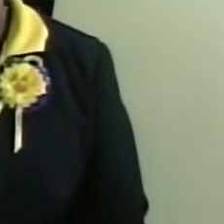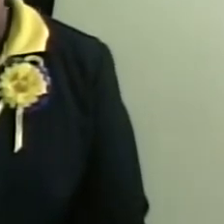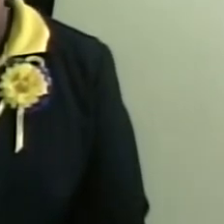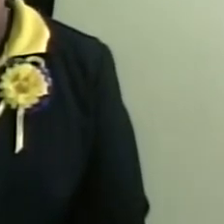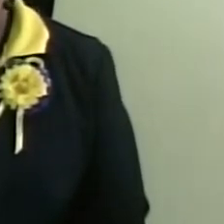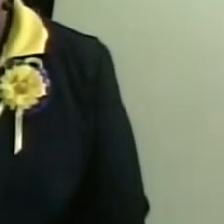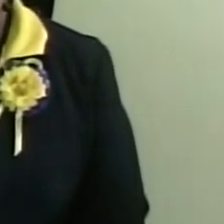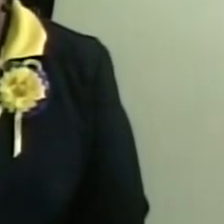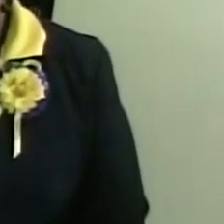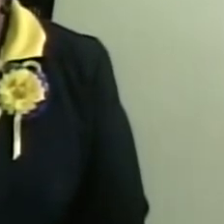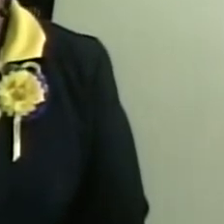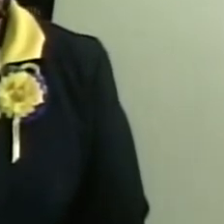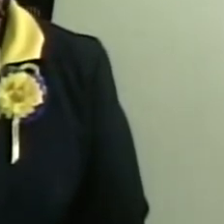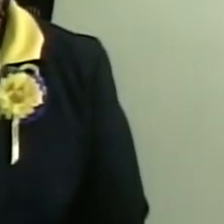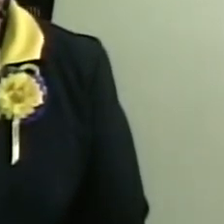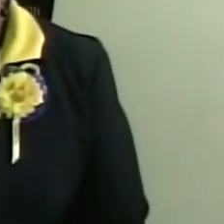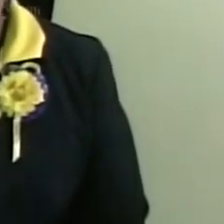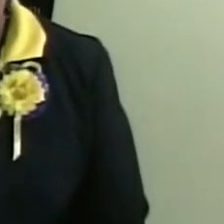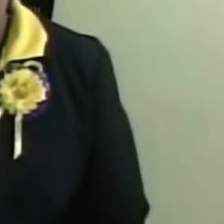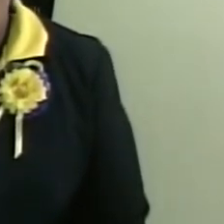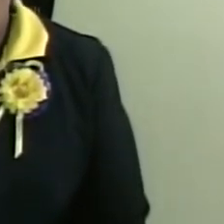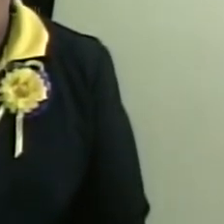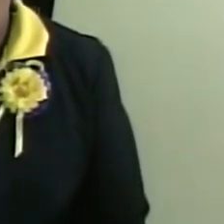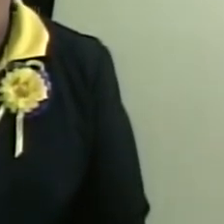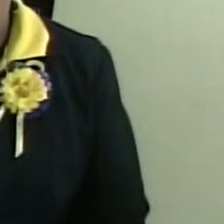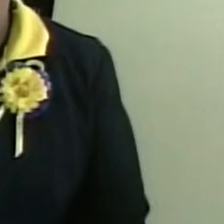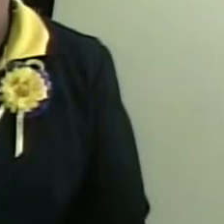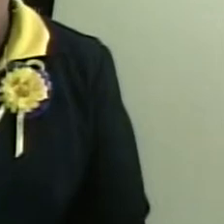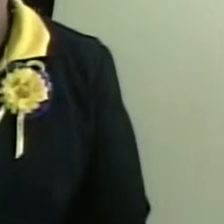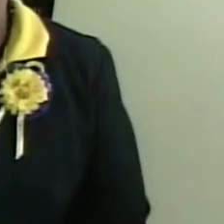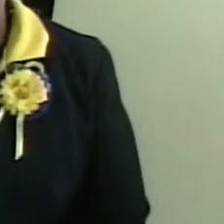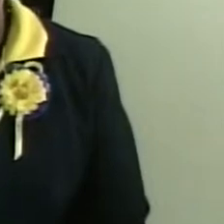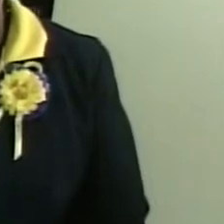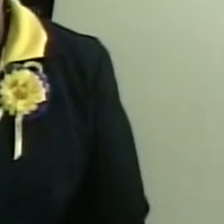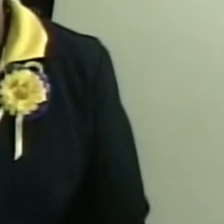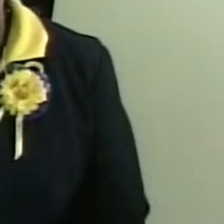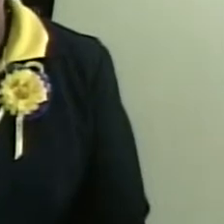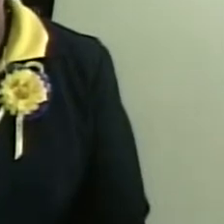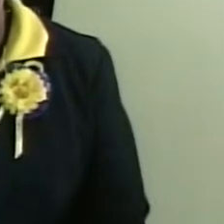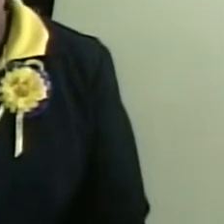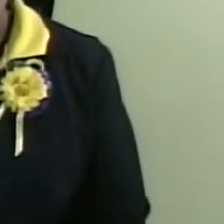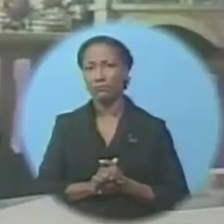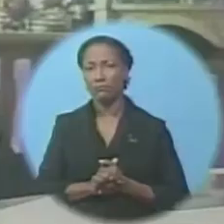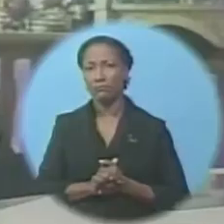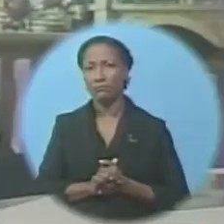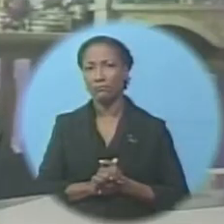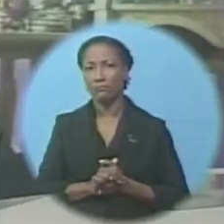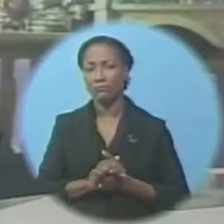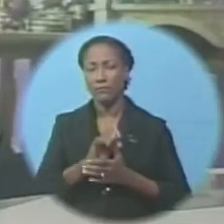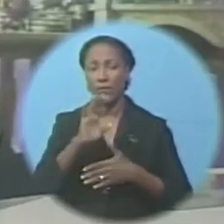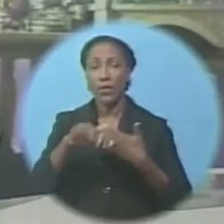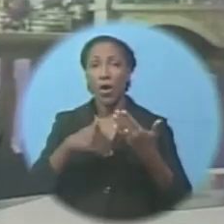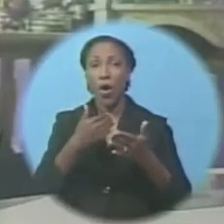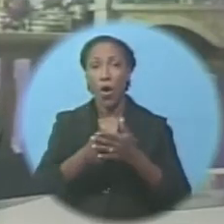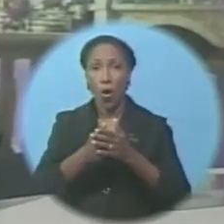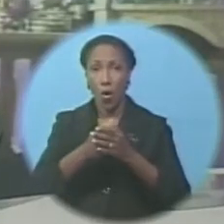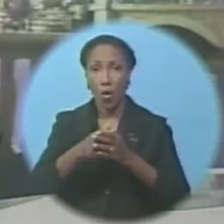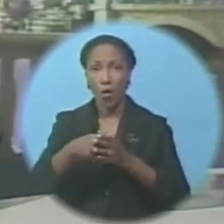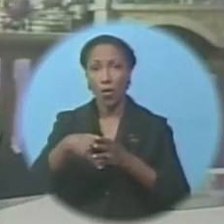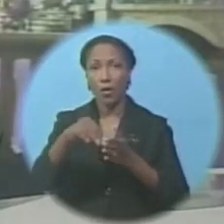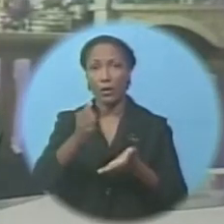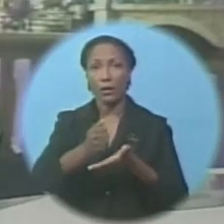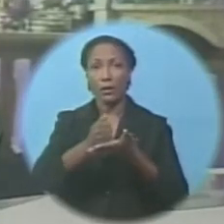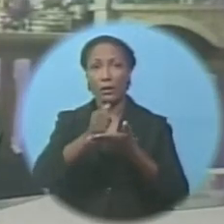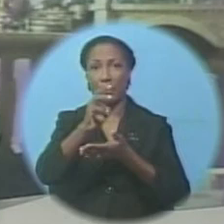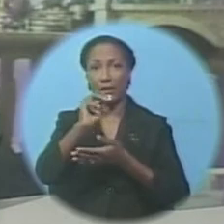and we also have the Barbados Defense Force, members of the Barbados Defense Force. And all marshals involved